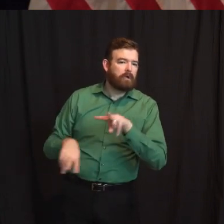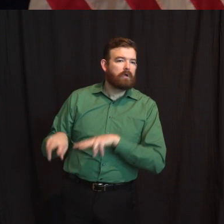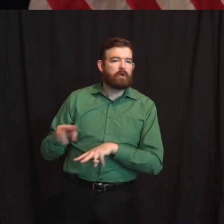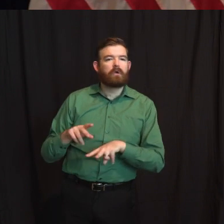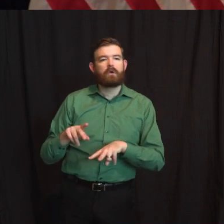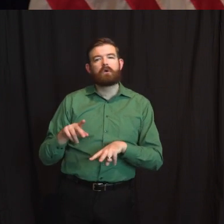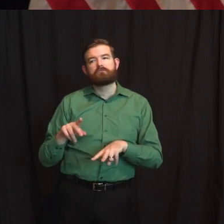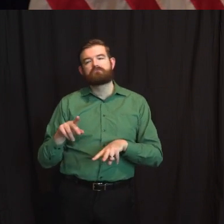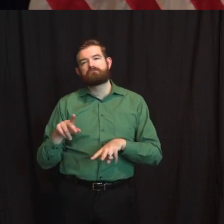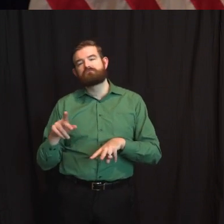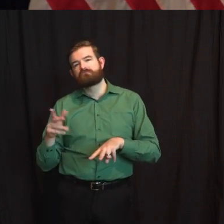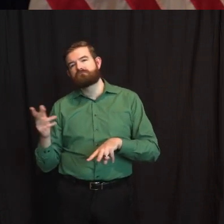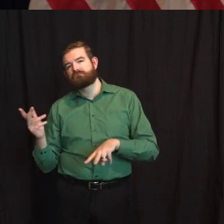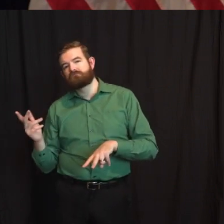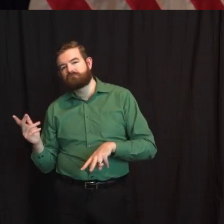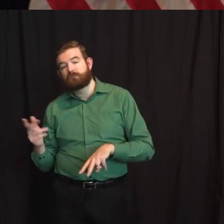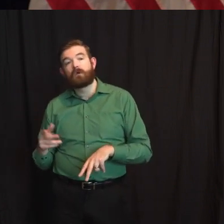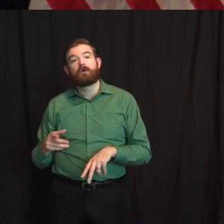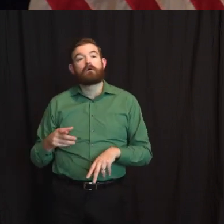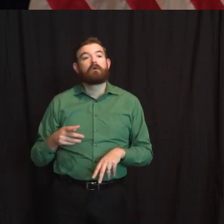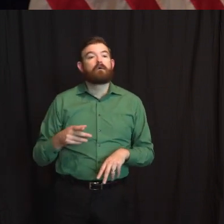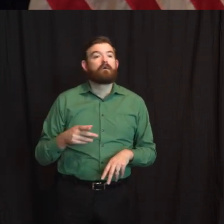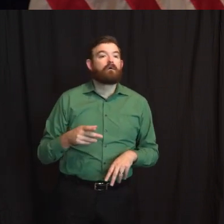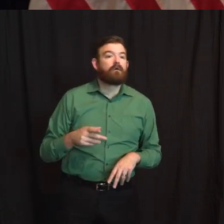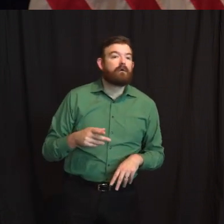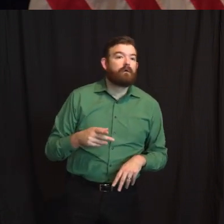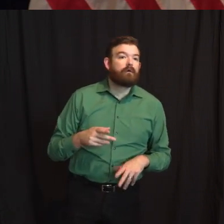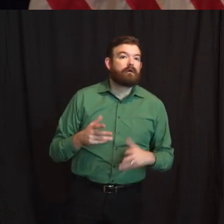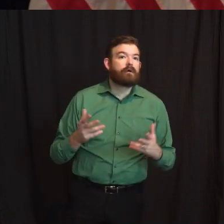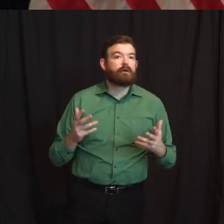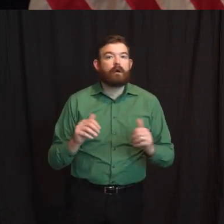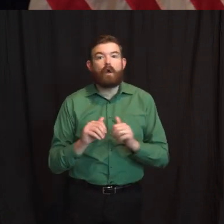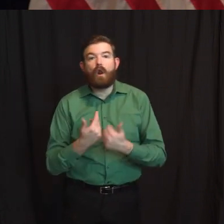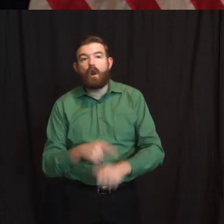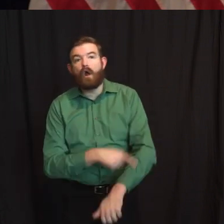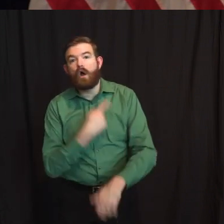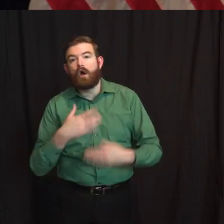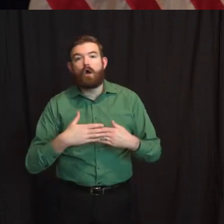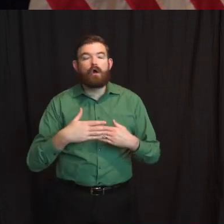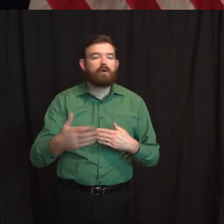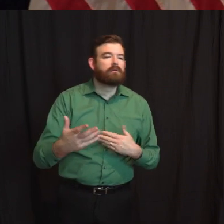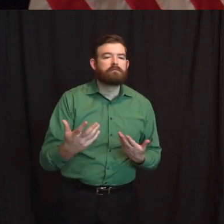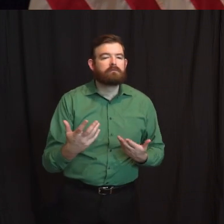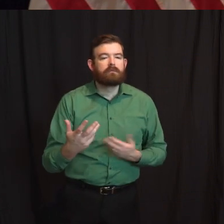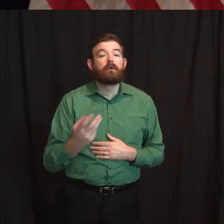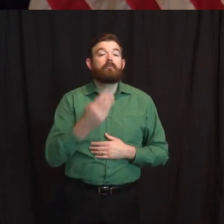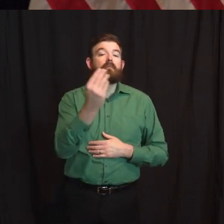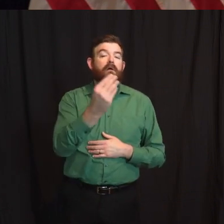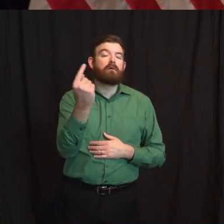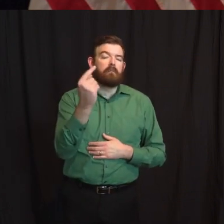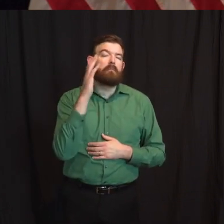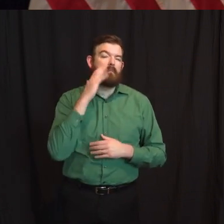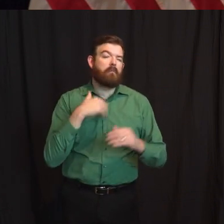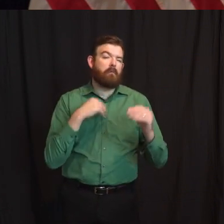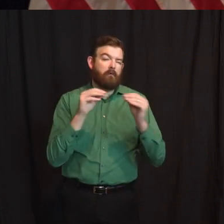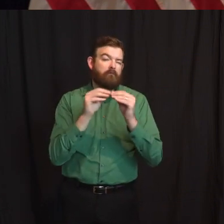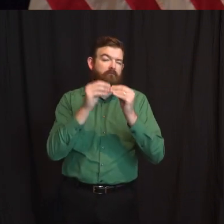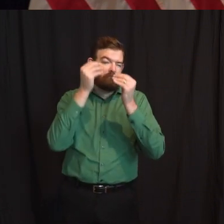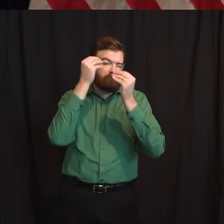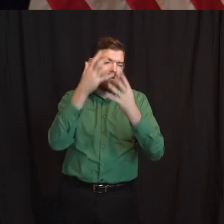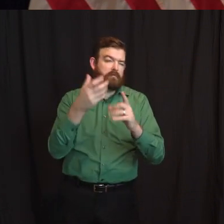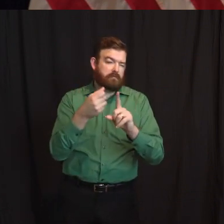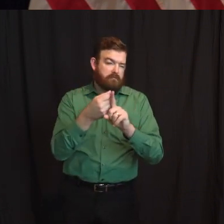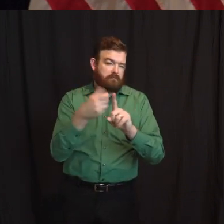how much longer? I think either Monday or Tuesday, I think I'm going to give you a little bit more detail in terms of how we're seeing this, not